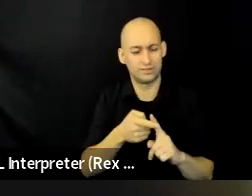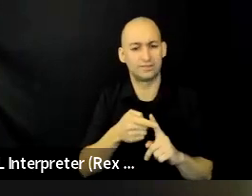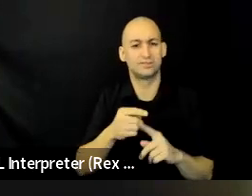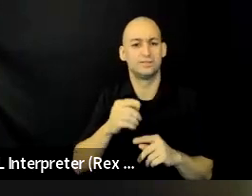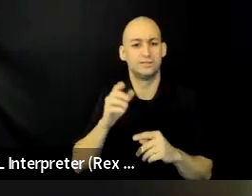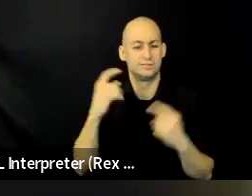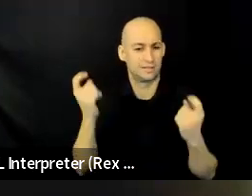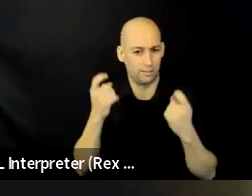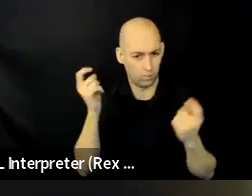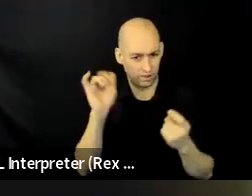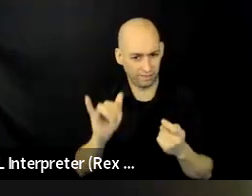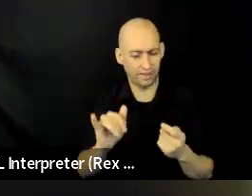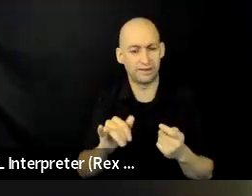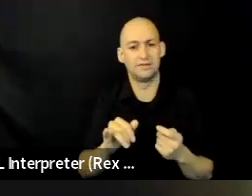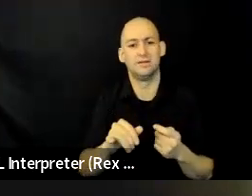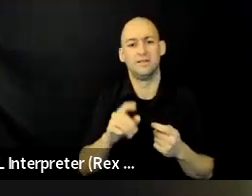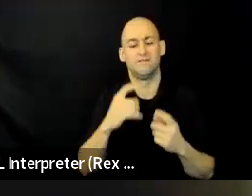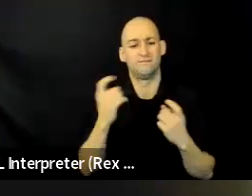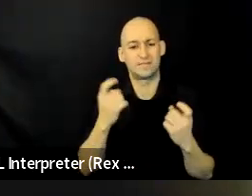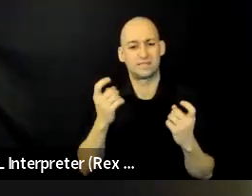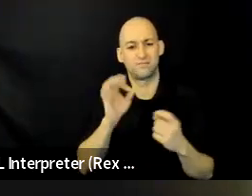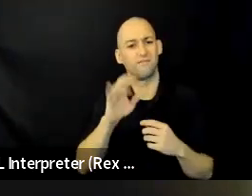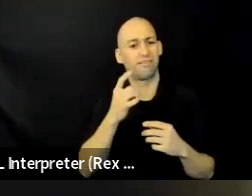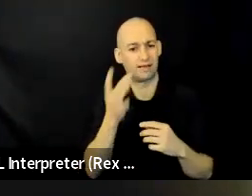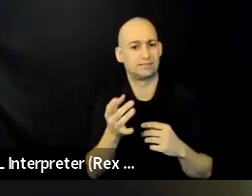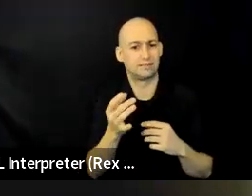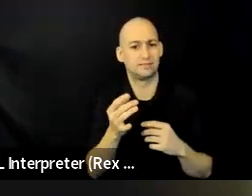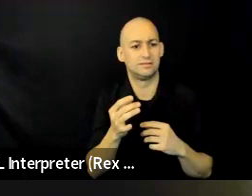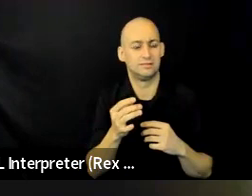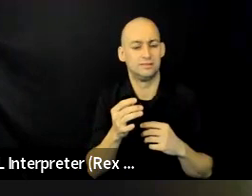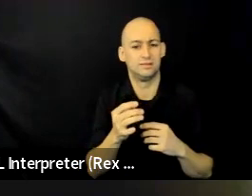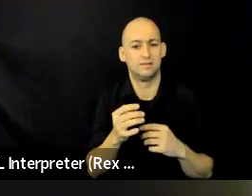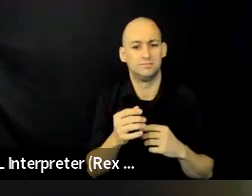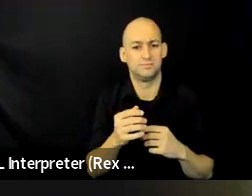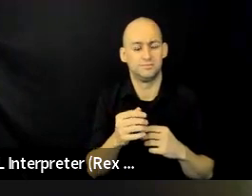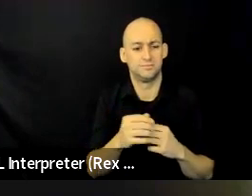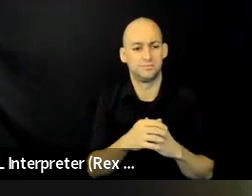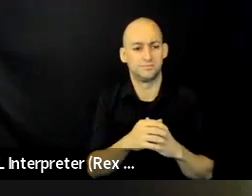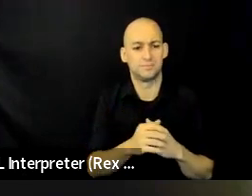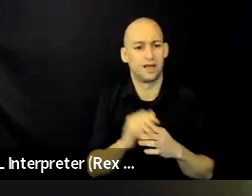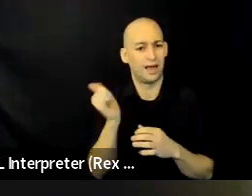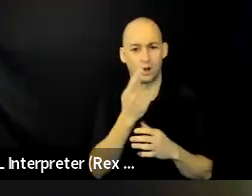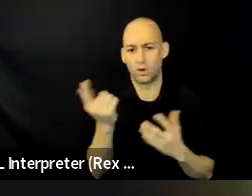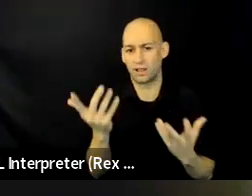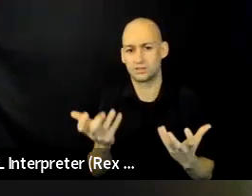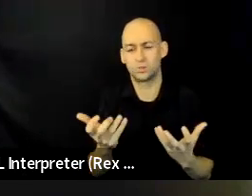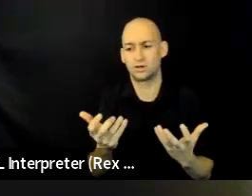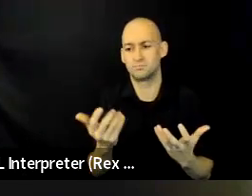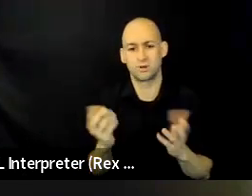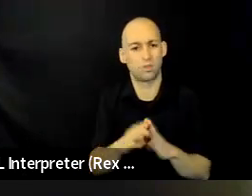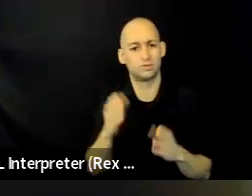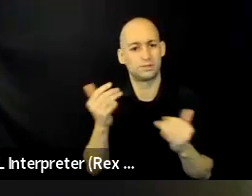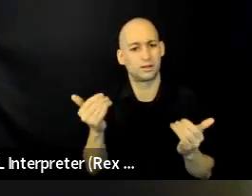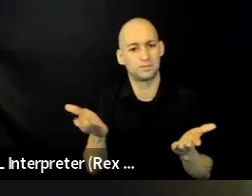celebrate that festival of lights well. Is there anything else that anyone would like to close on today?